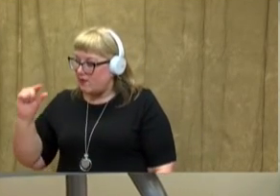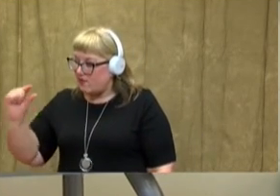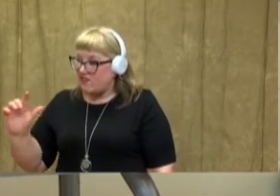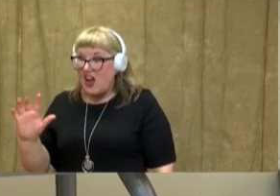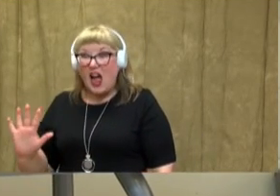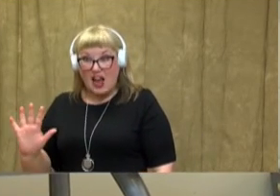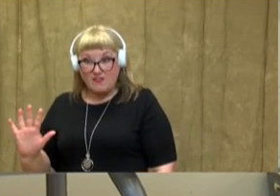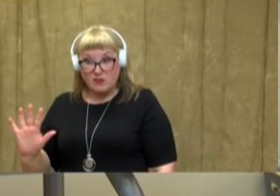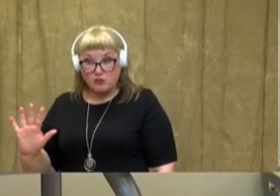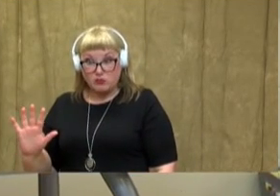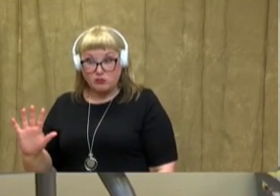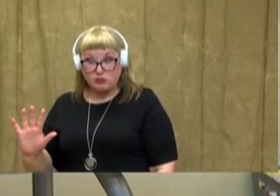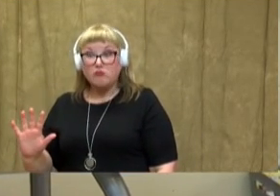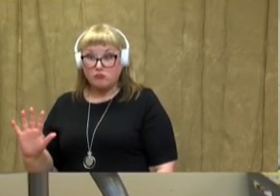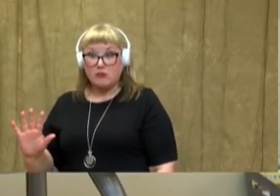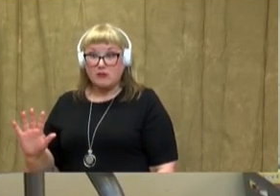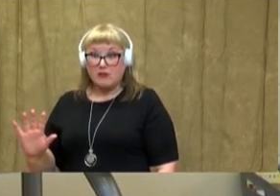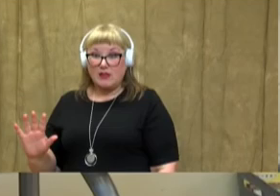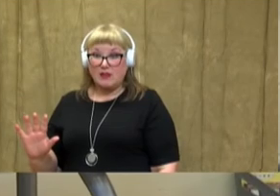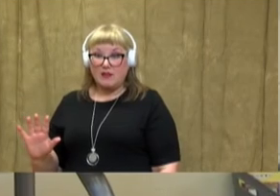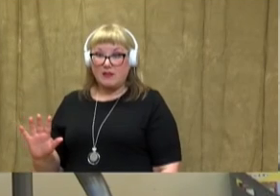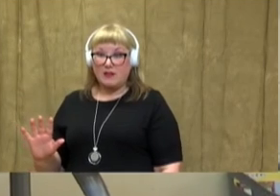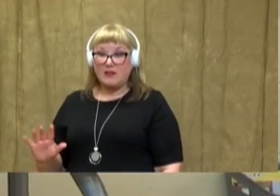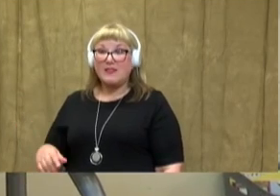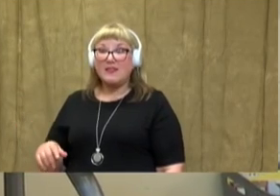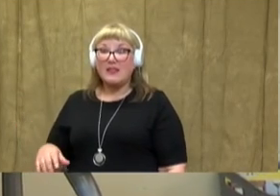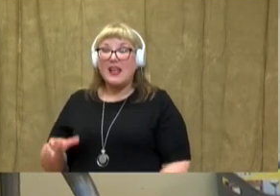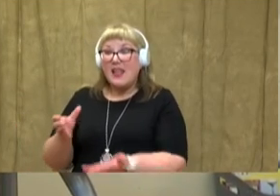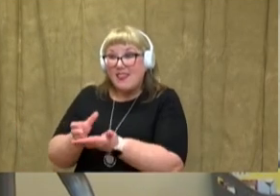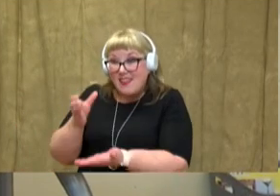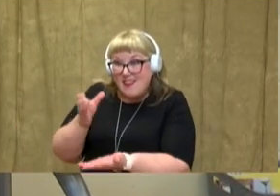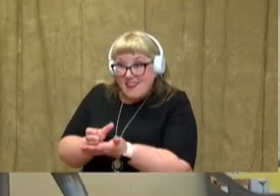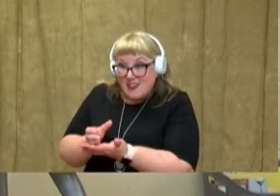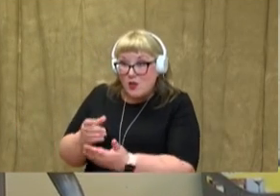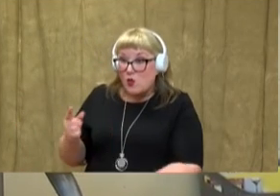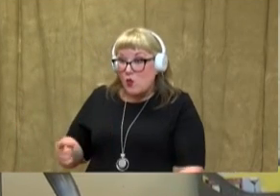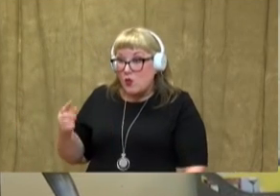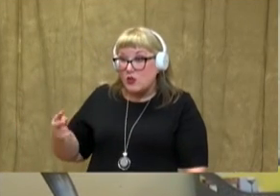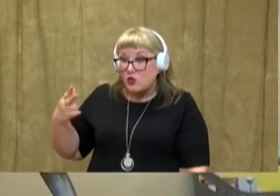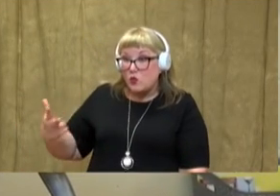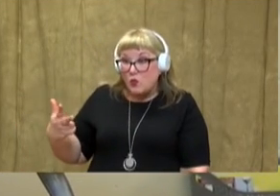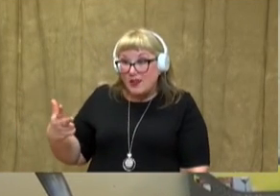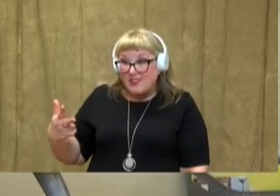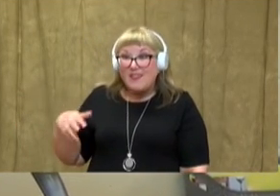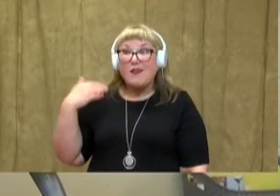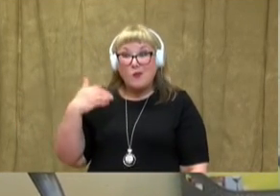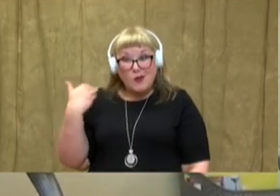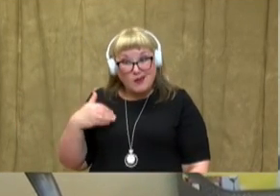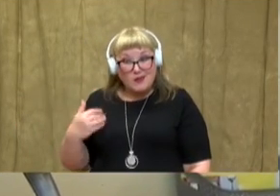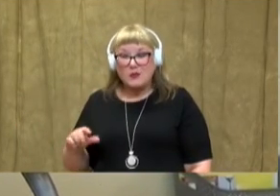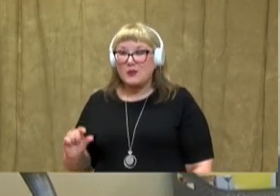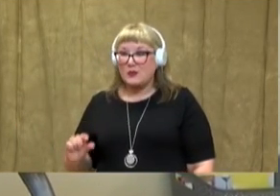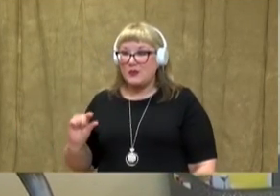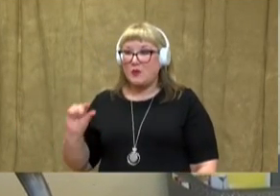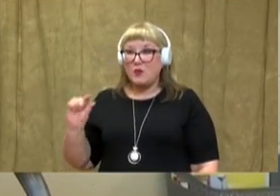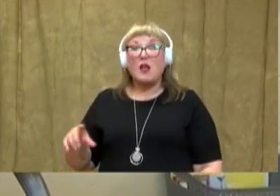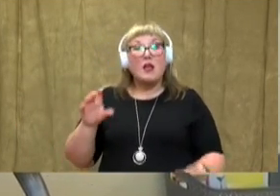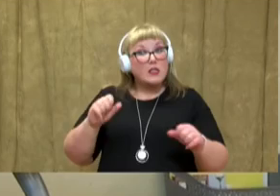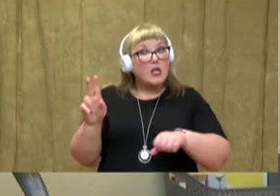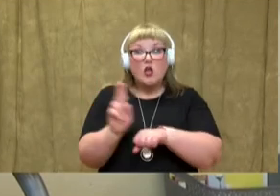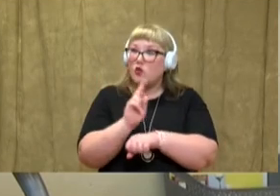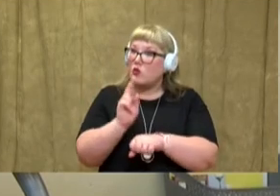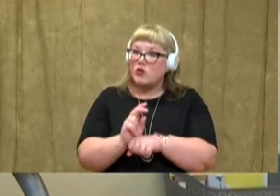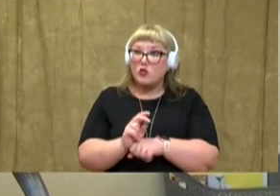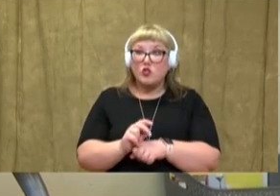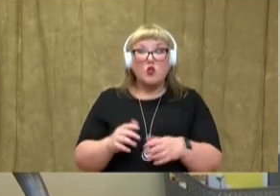1, 2, 3, 4, 5. 5 cubes tall. And the canned good is 1, 2, 3 cubes tall. So you can use